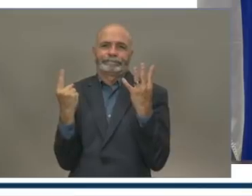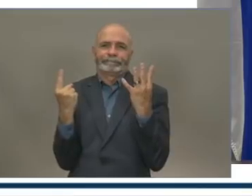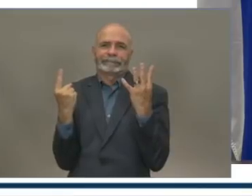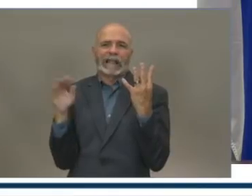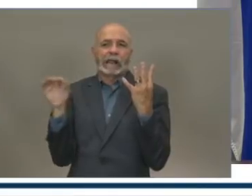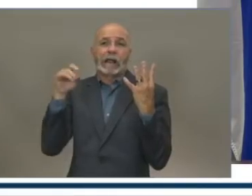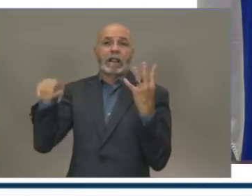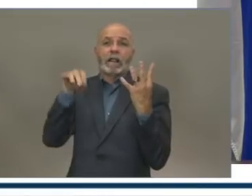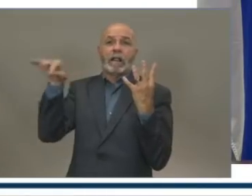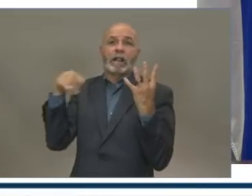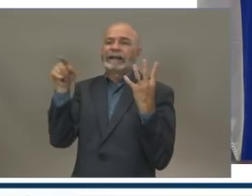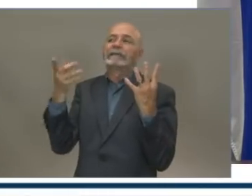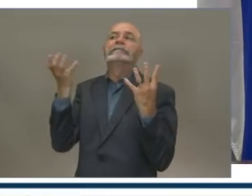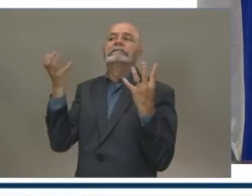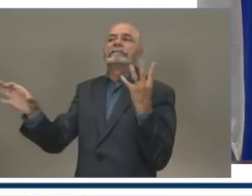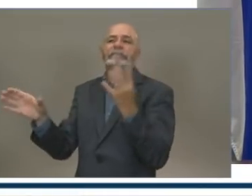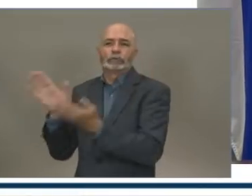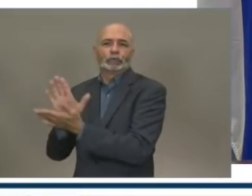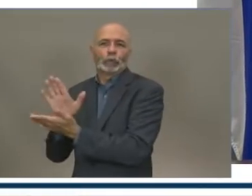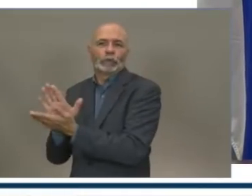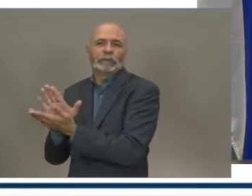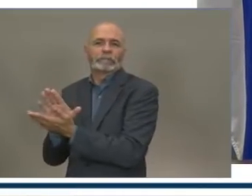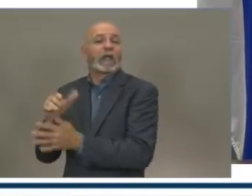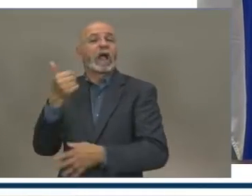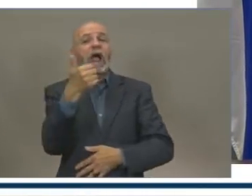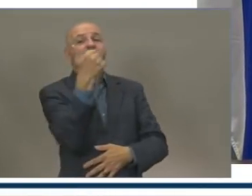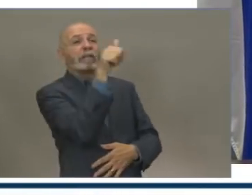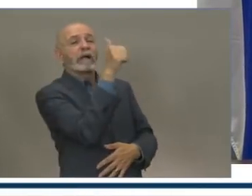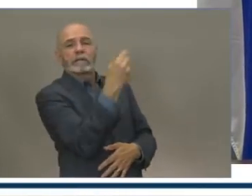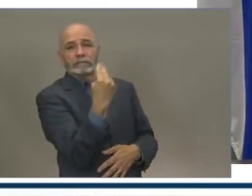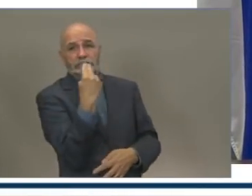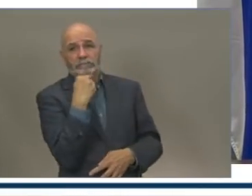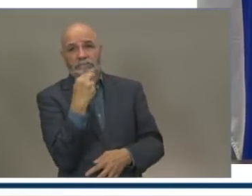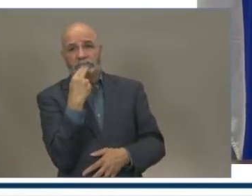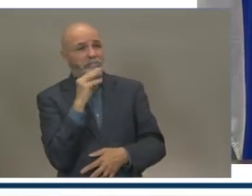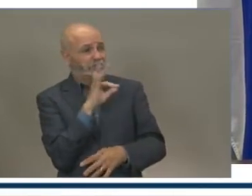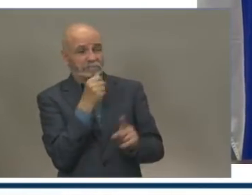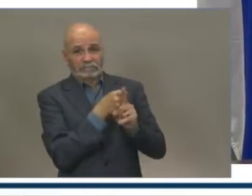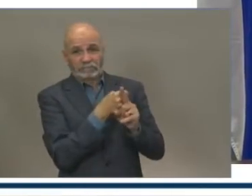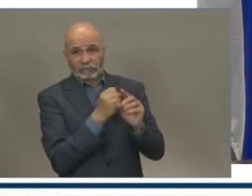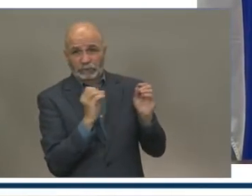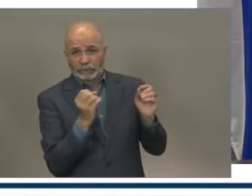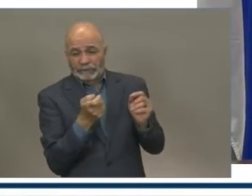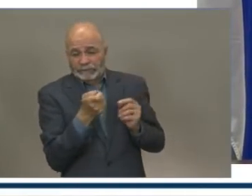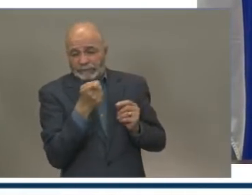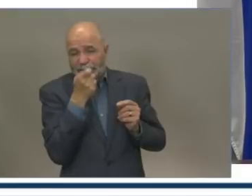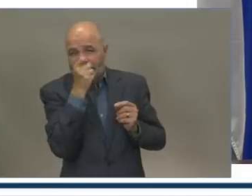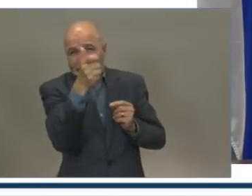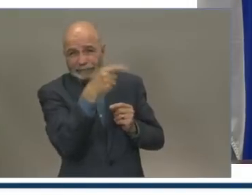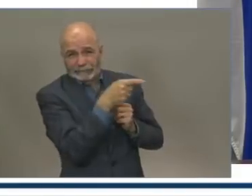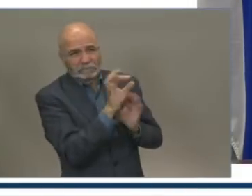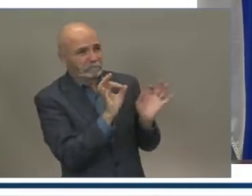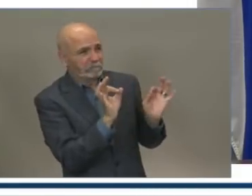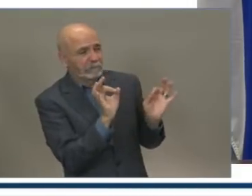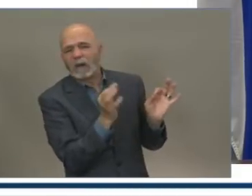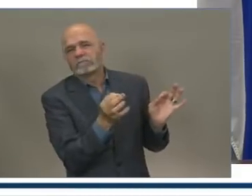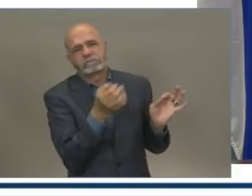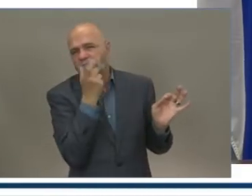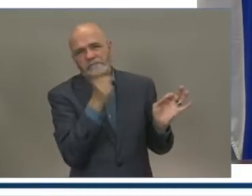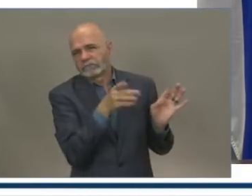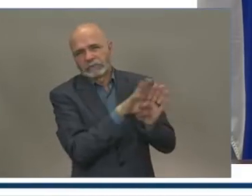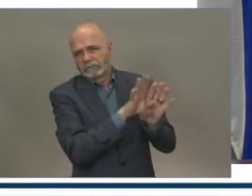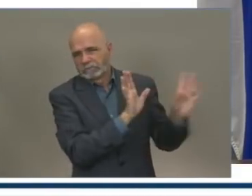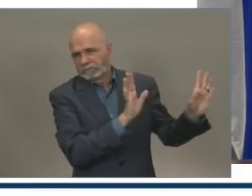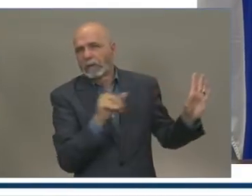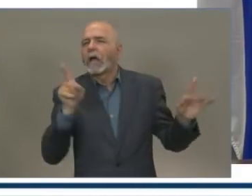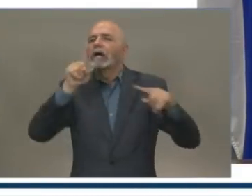majority of schools have not had any major impacts from COVID. Or any COVID at all. It's all related to what's going on